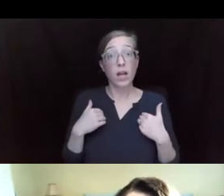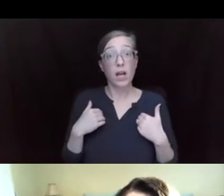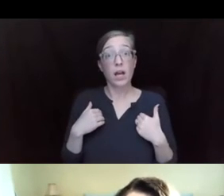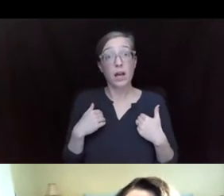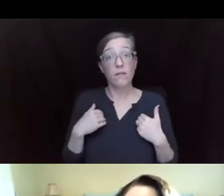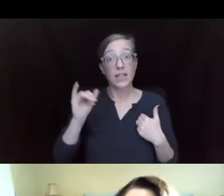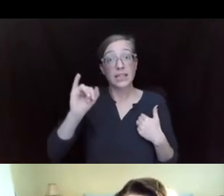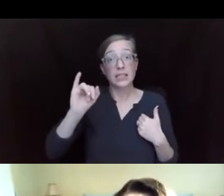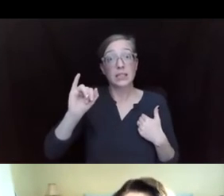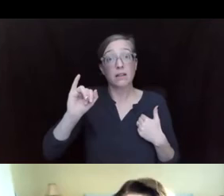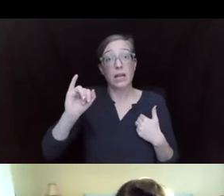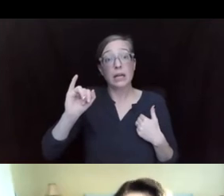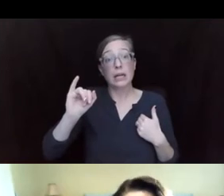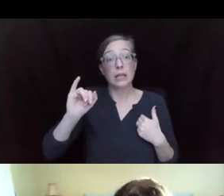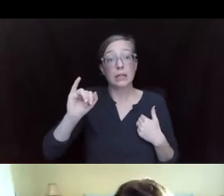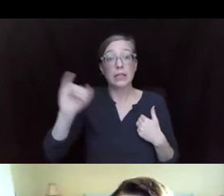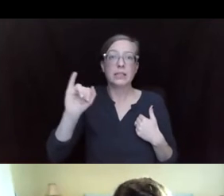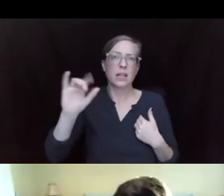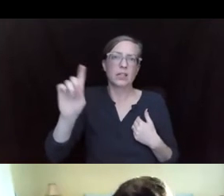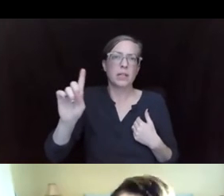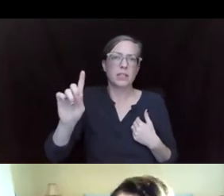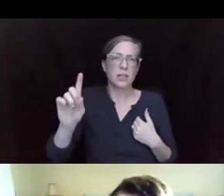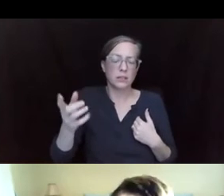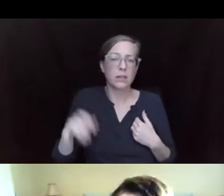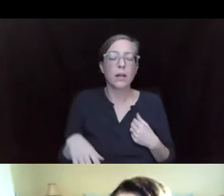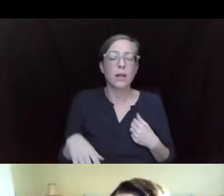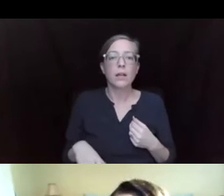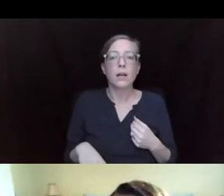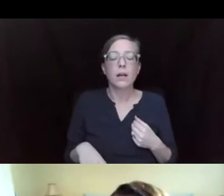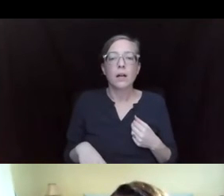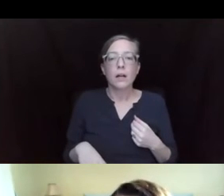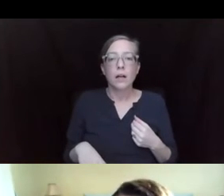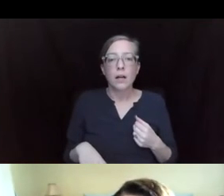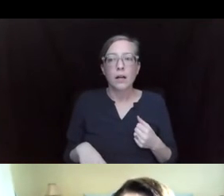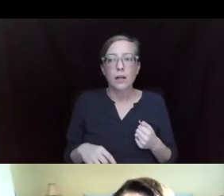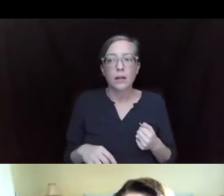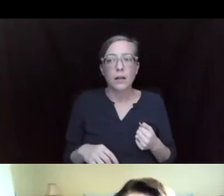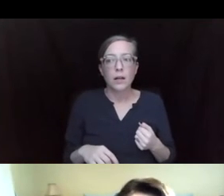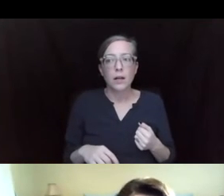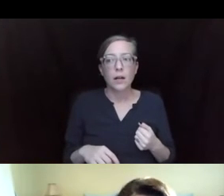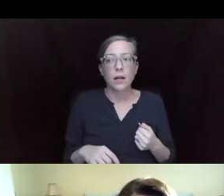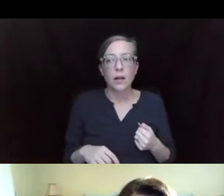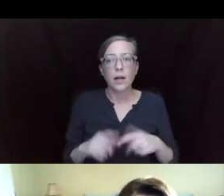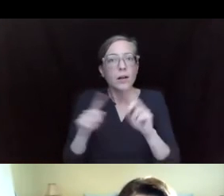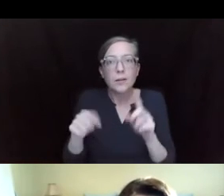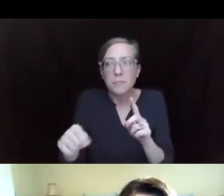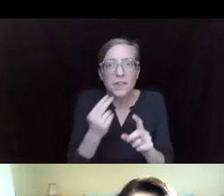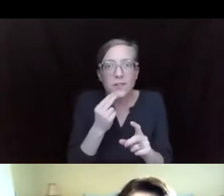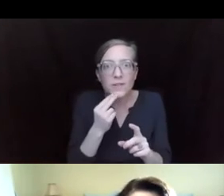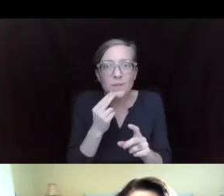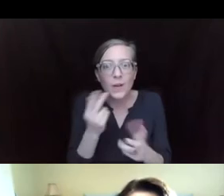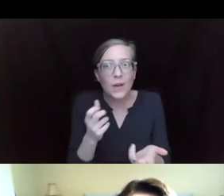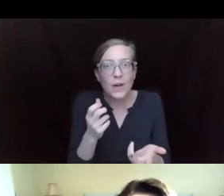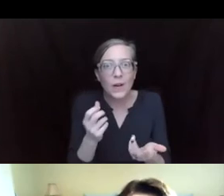this parameter because the other one, dielectrophoresis, is present. Don't get me wrong there. It's just tiny. It's not making that much of effect.